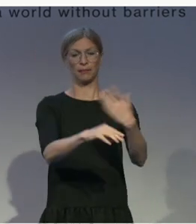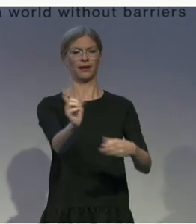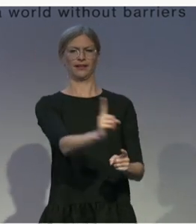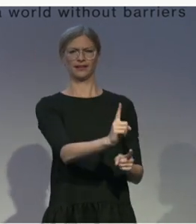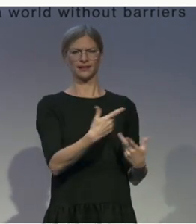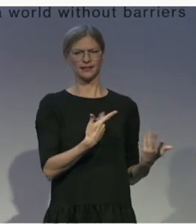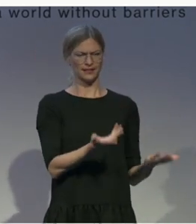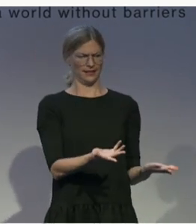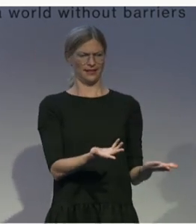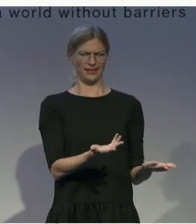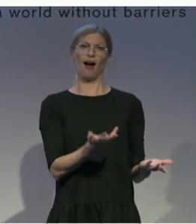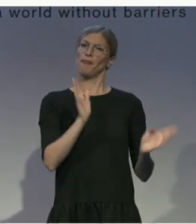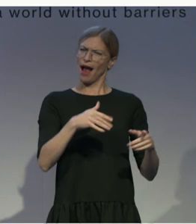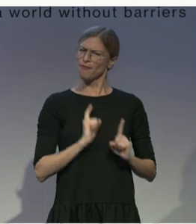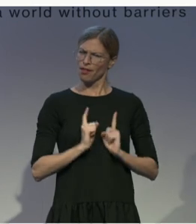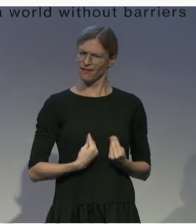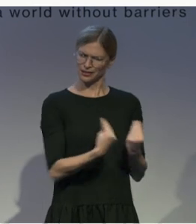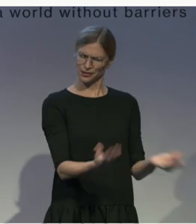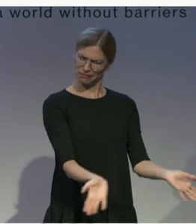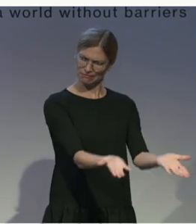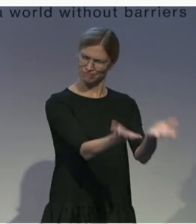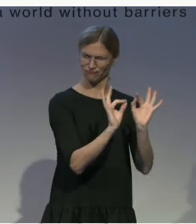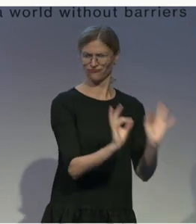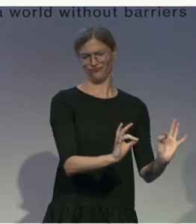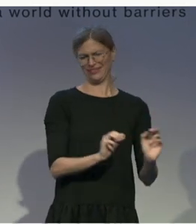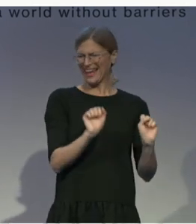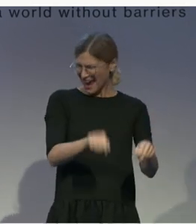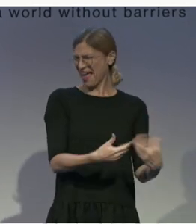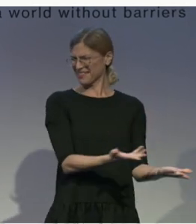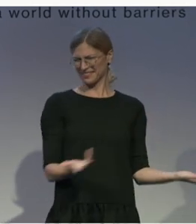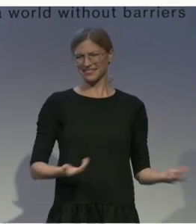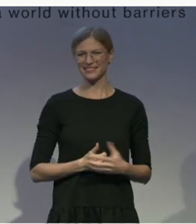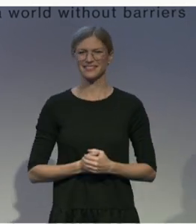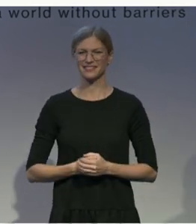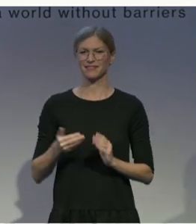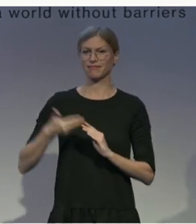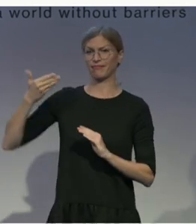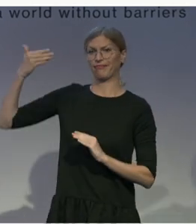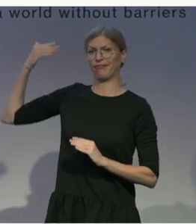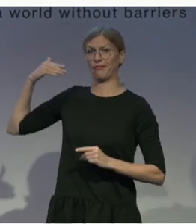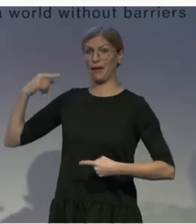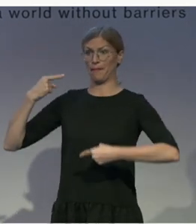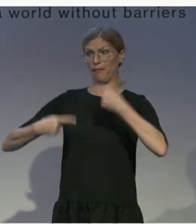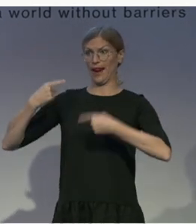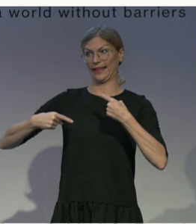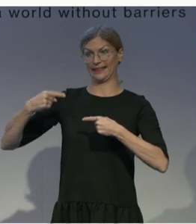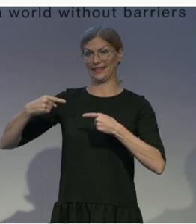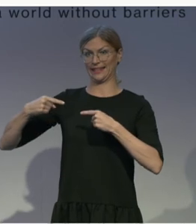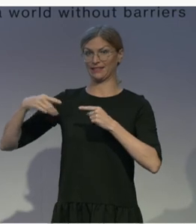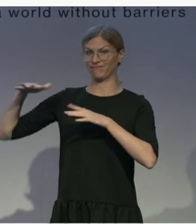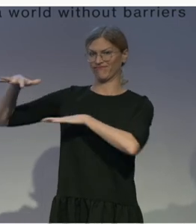And especially in the foreign policy areas, I think we are quite of in a limbo in the terms